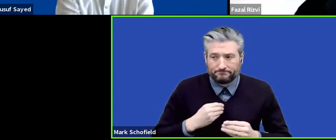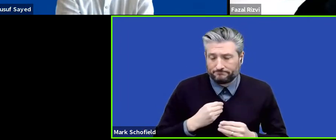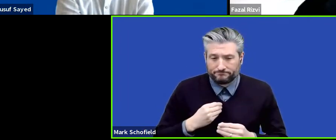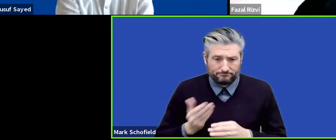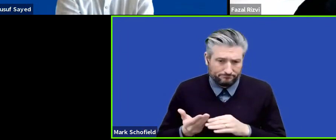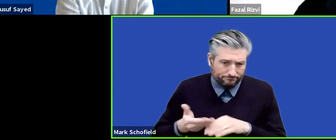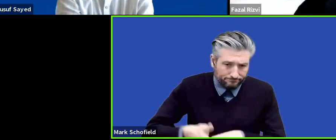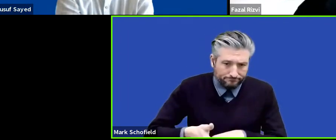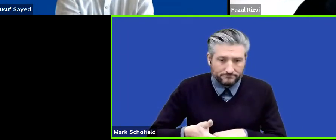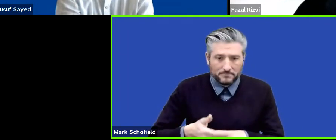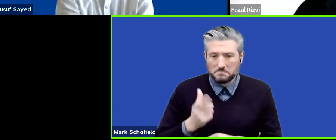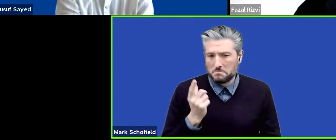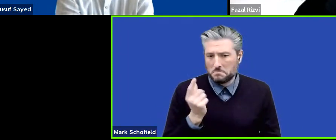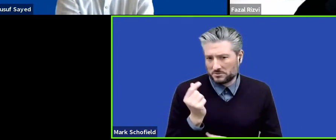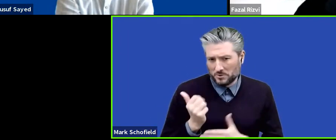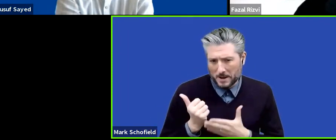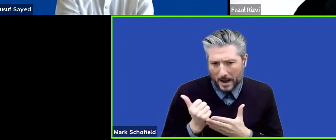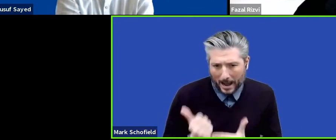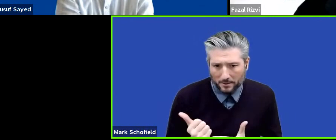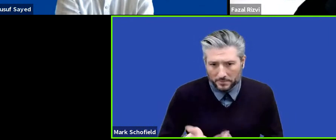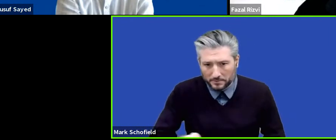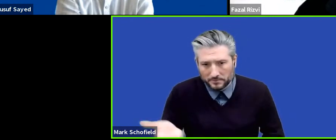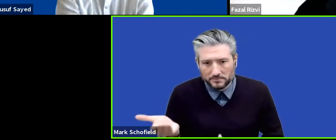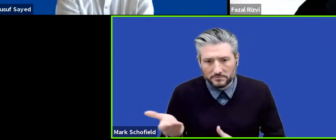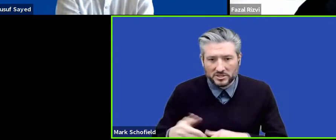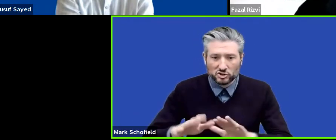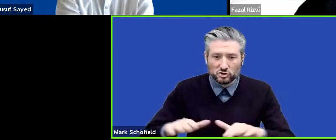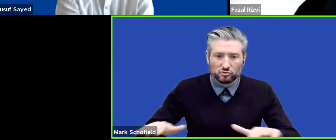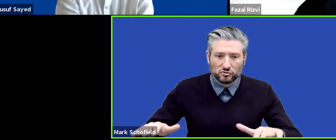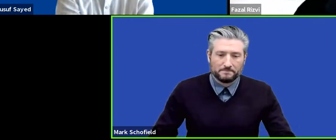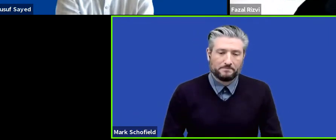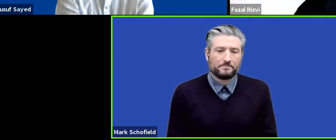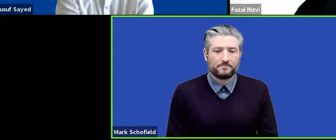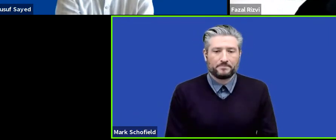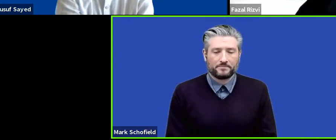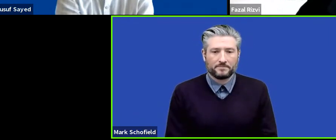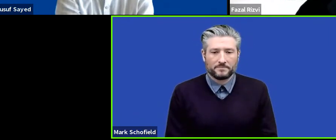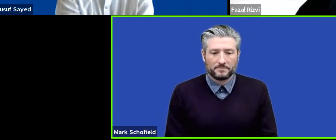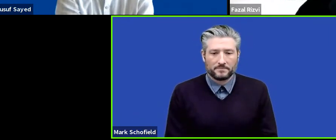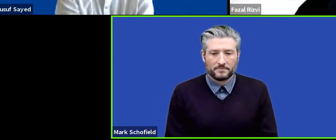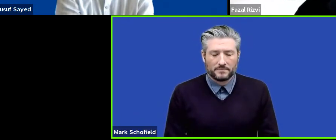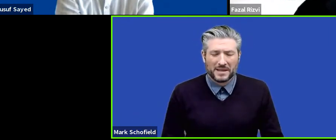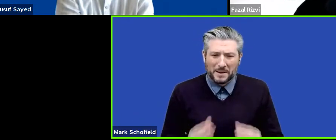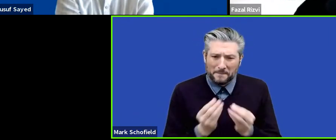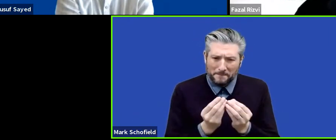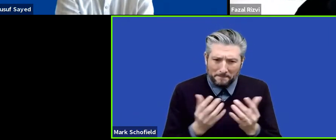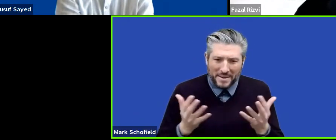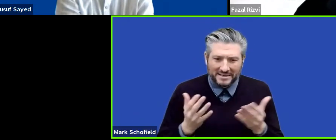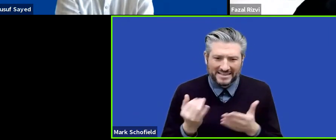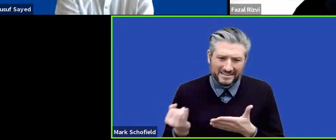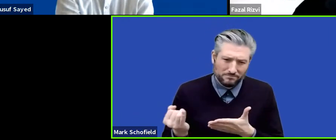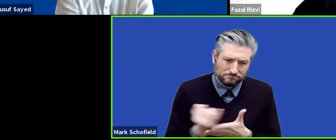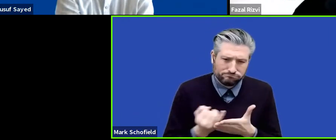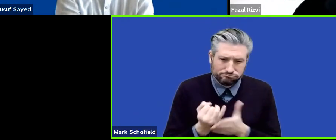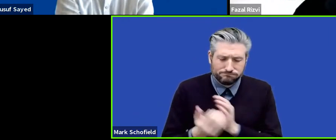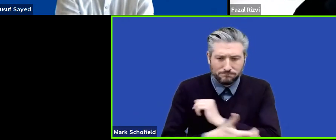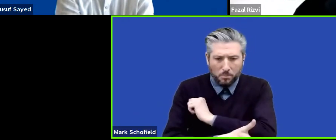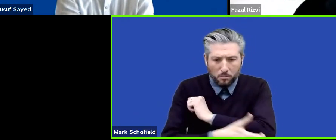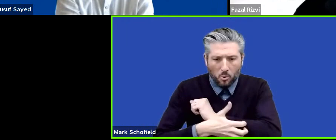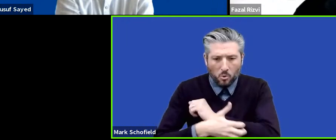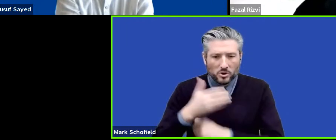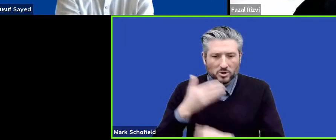could. In the poorer schools, however, teachers did not even have the opportunity to put in